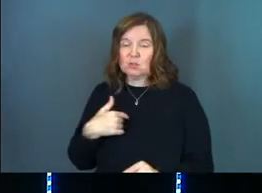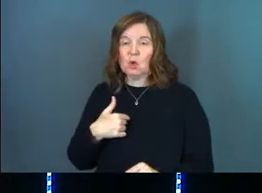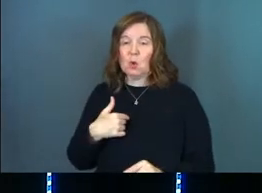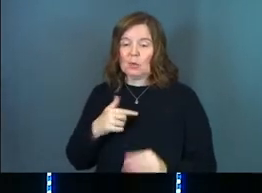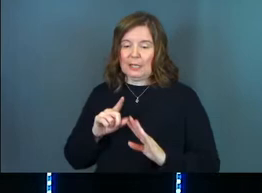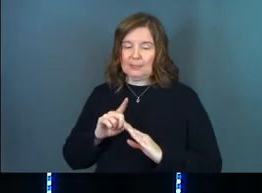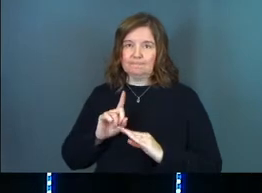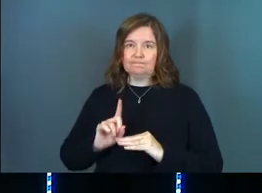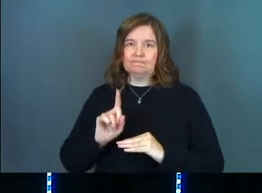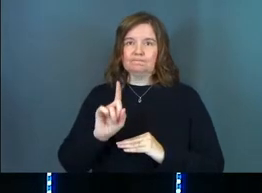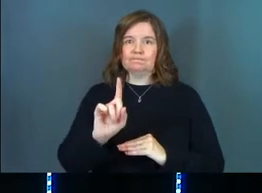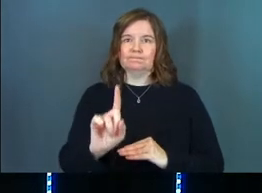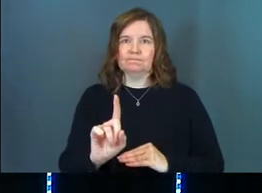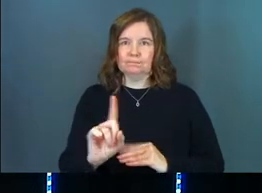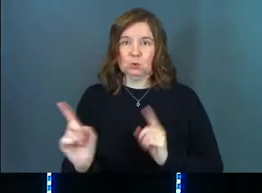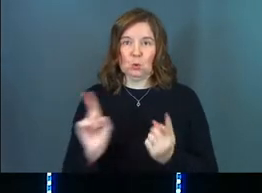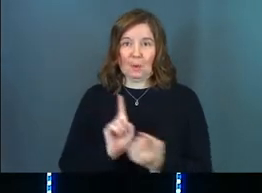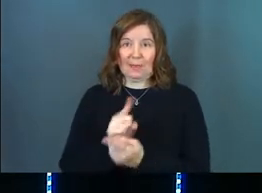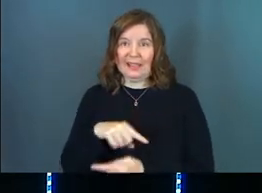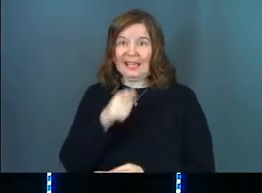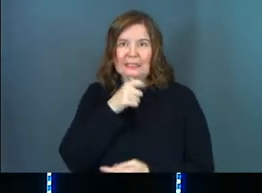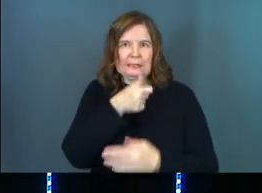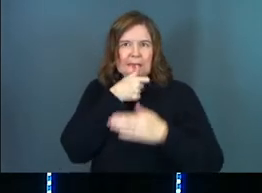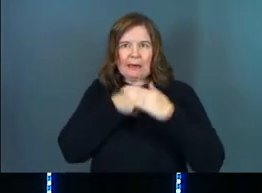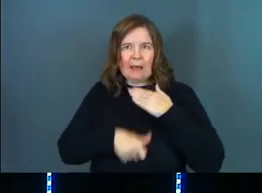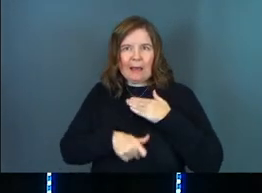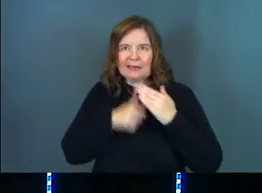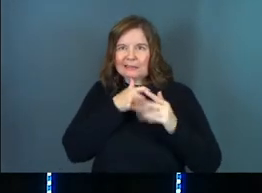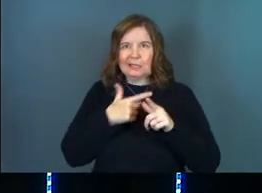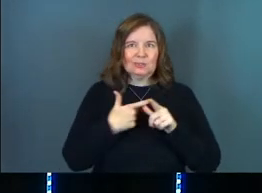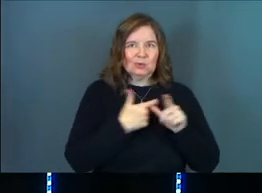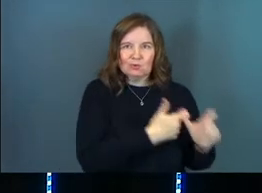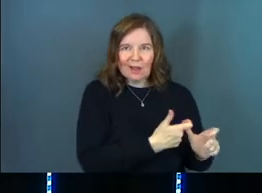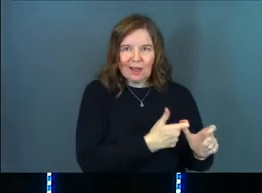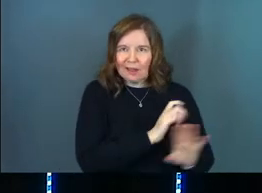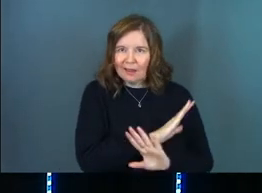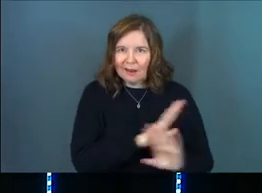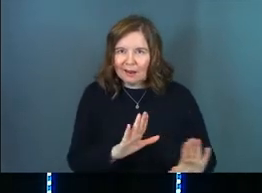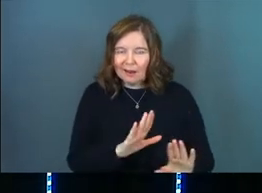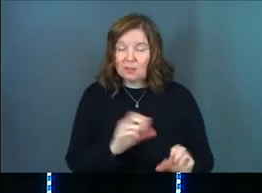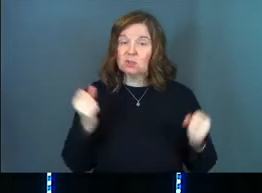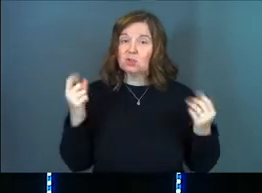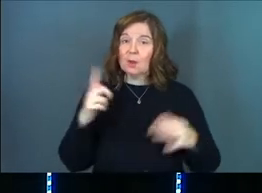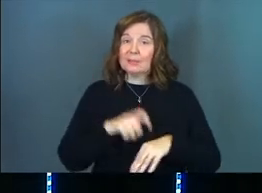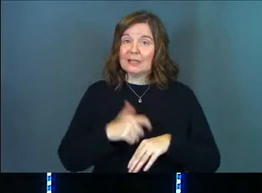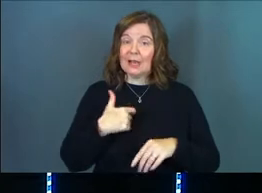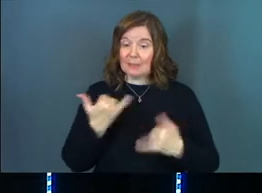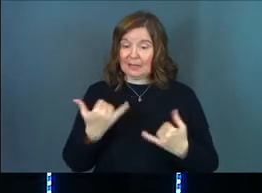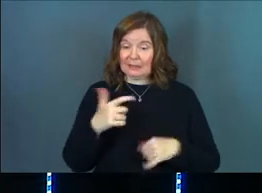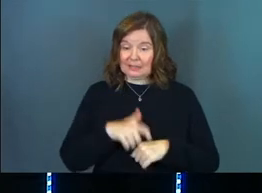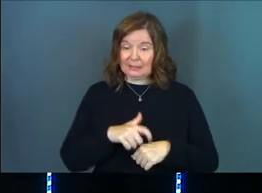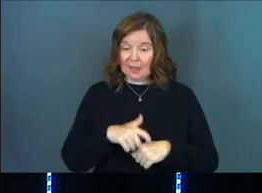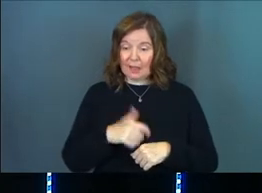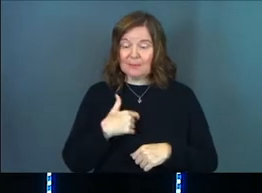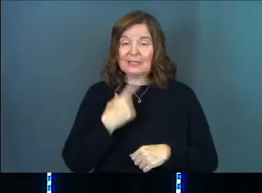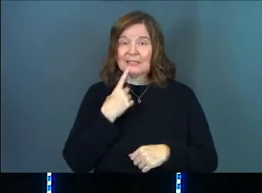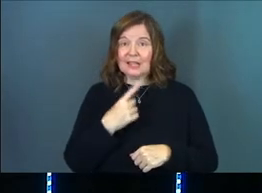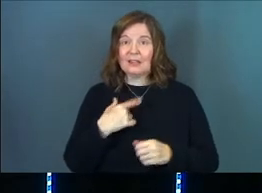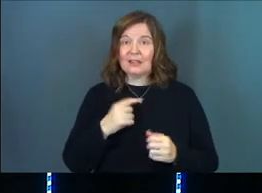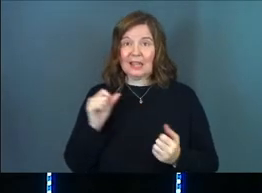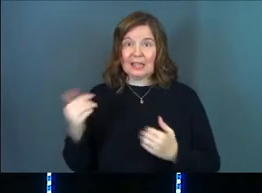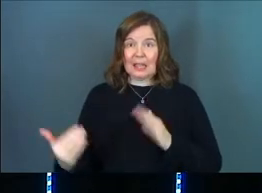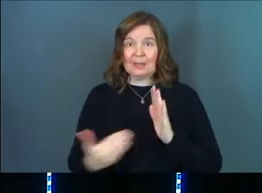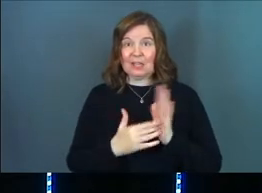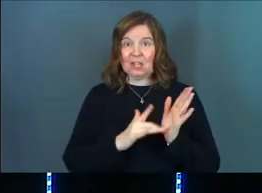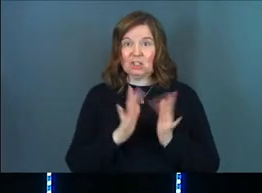he steps forward to meet them, right? Like, he doesn't hide. He doesn't run. So many times up to this point, it says that they